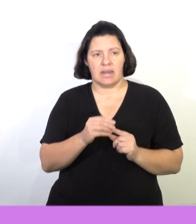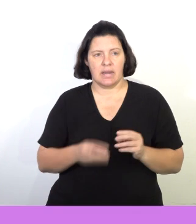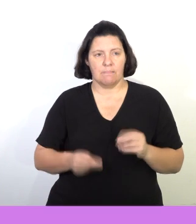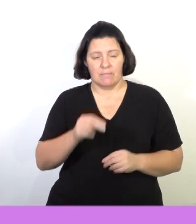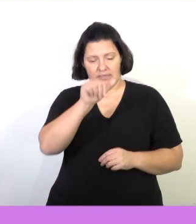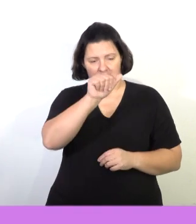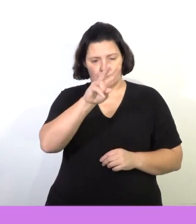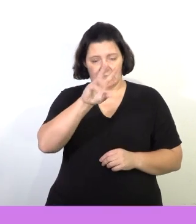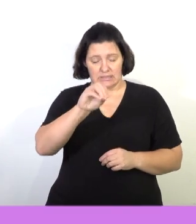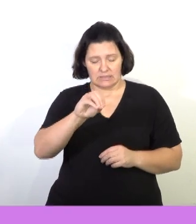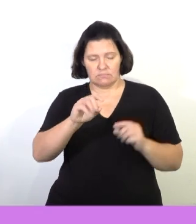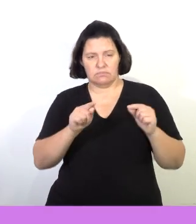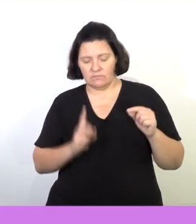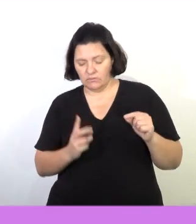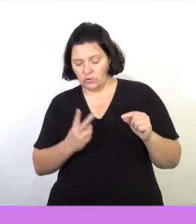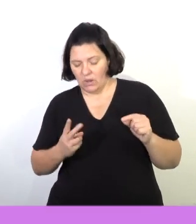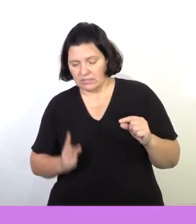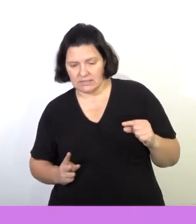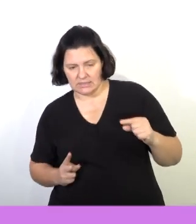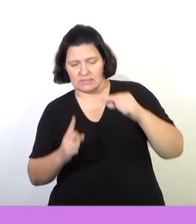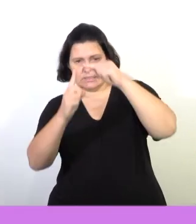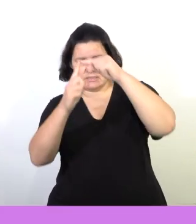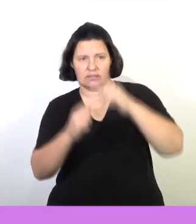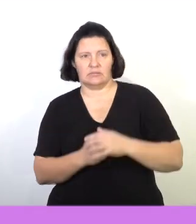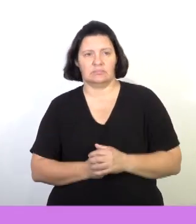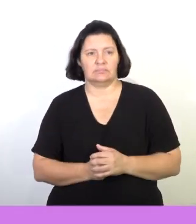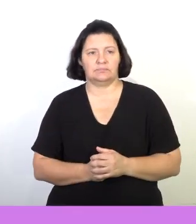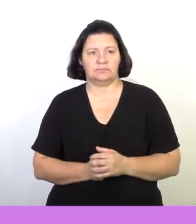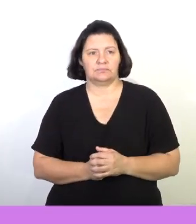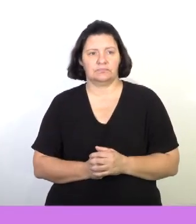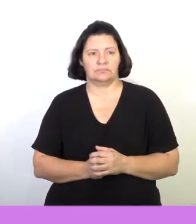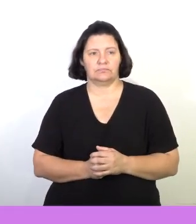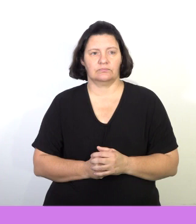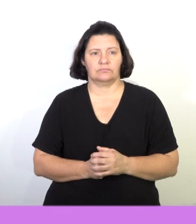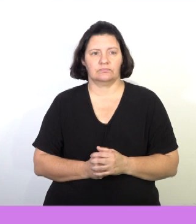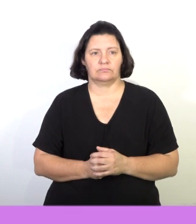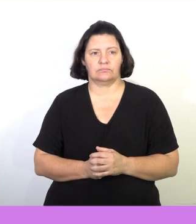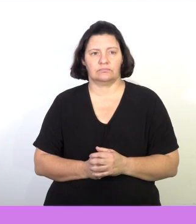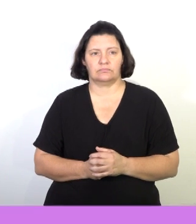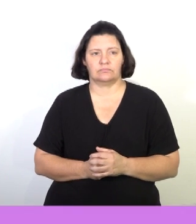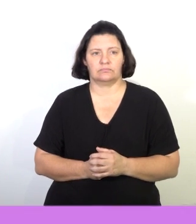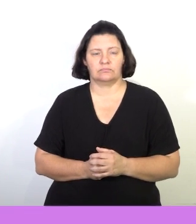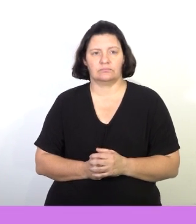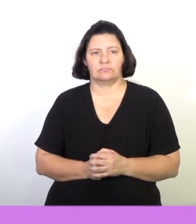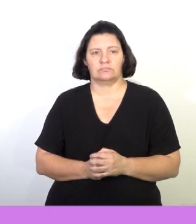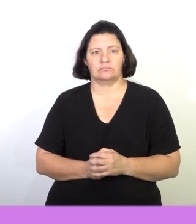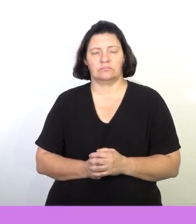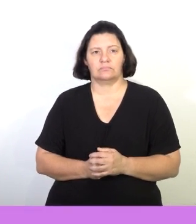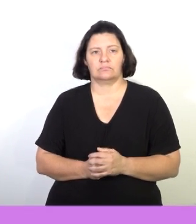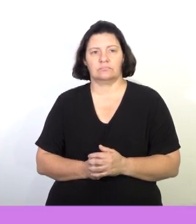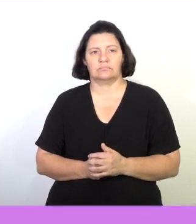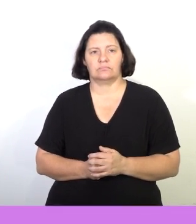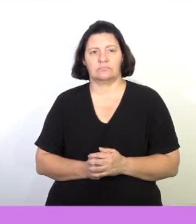So there is 620. There is 600, 620 will be just there. Will be